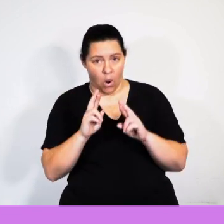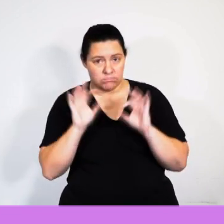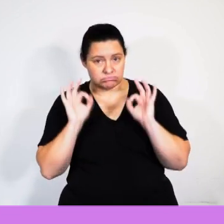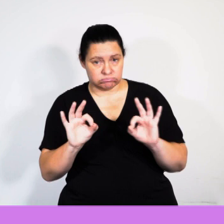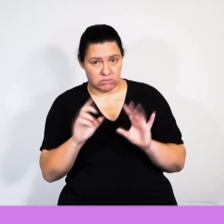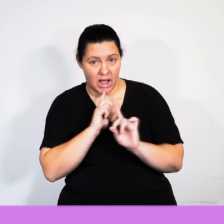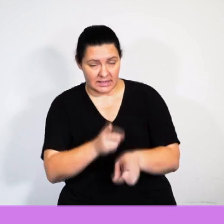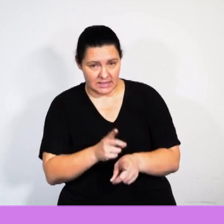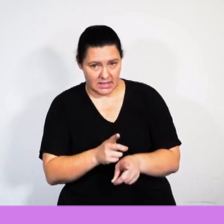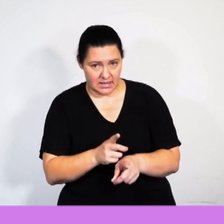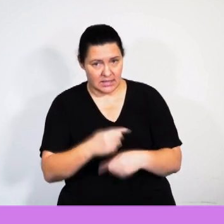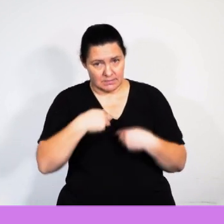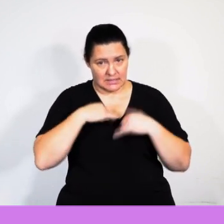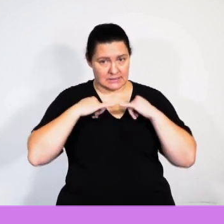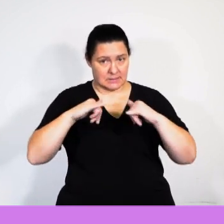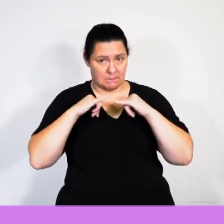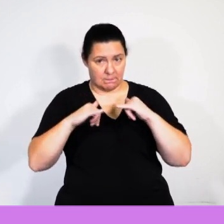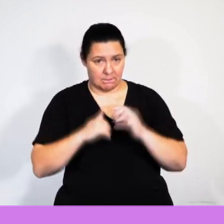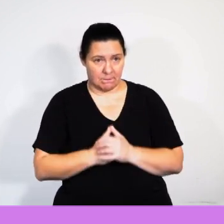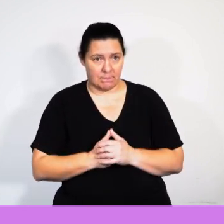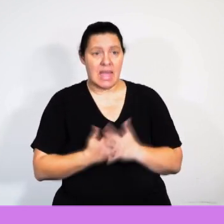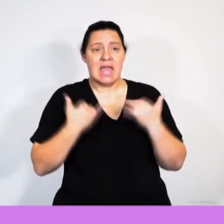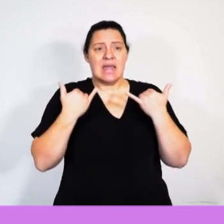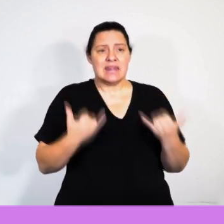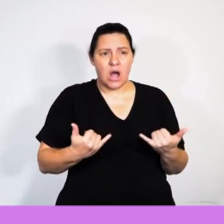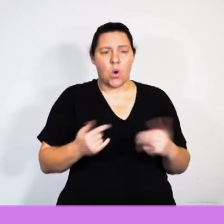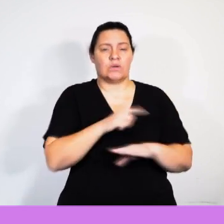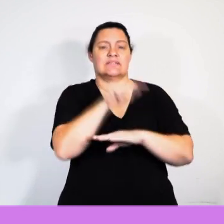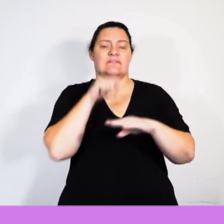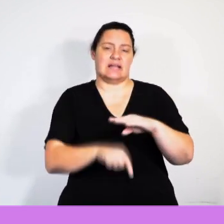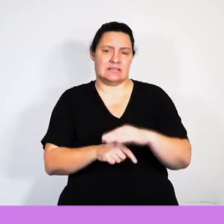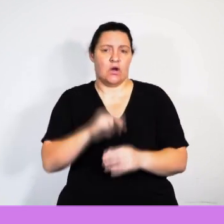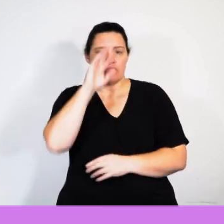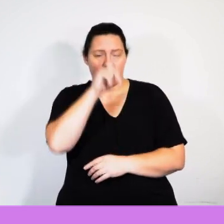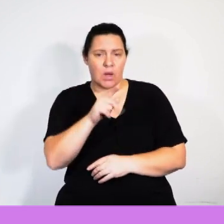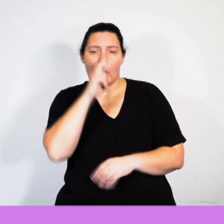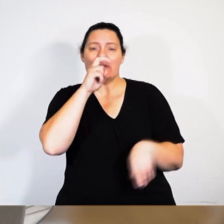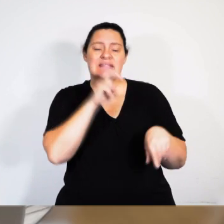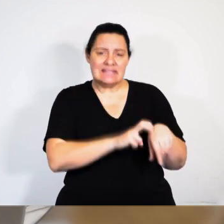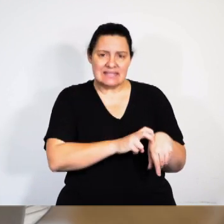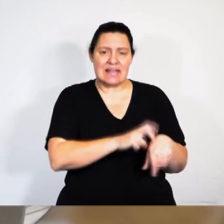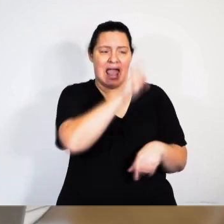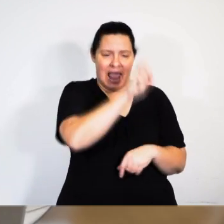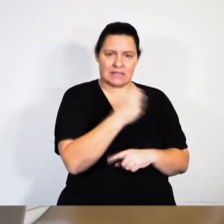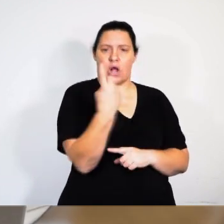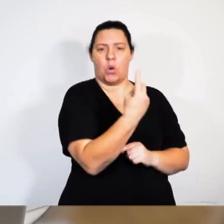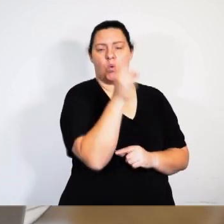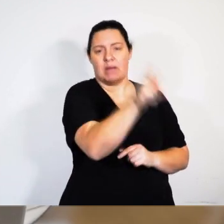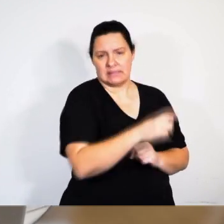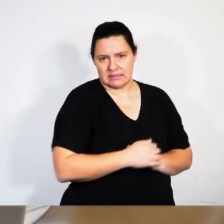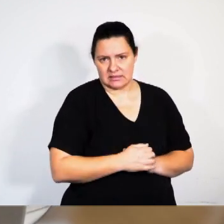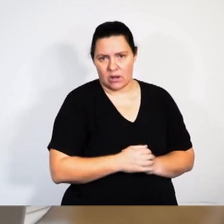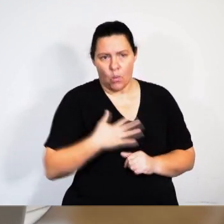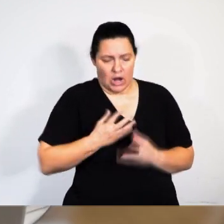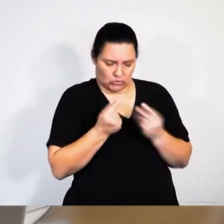kilometers. I hope you got the same answer as mine. Now let's divide. Remember, we need x